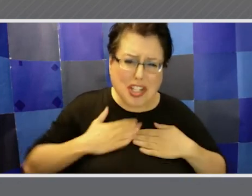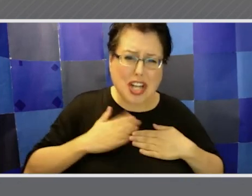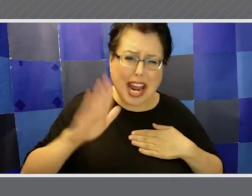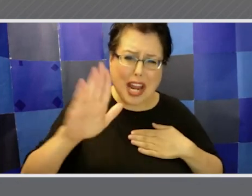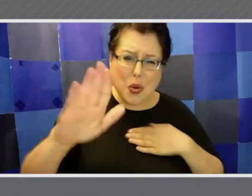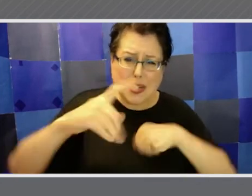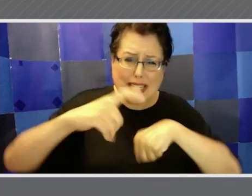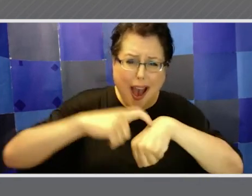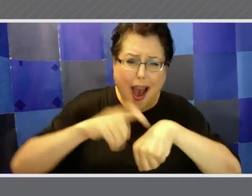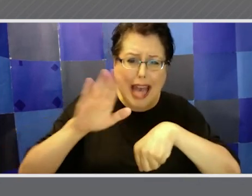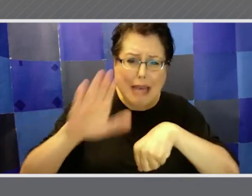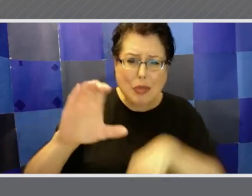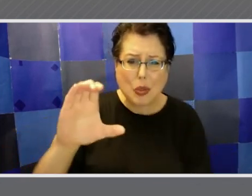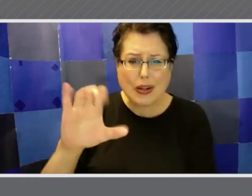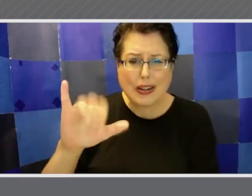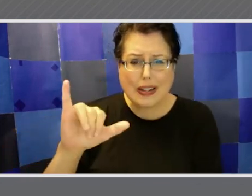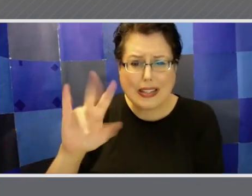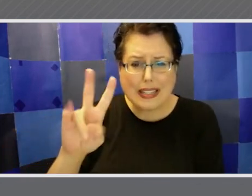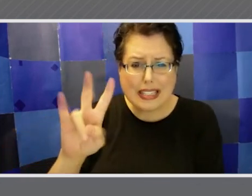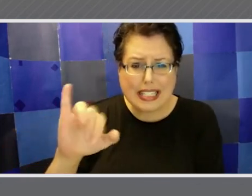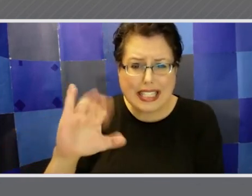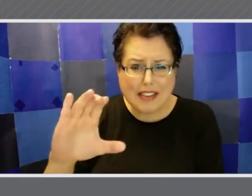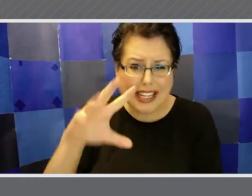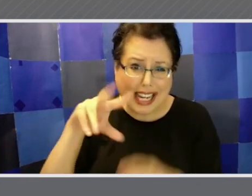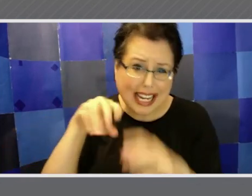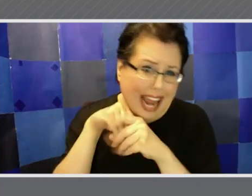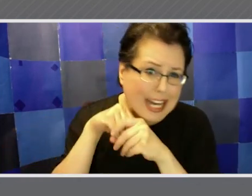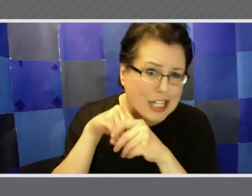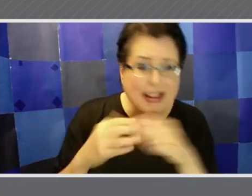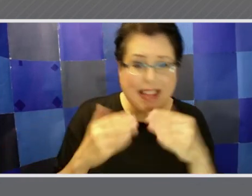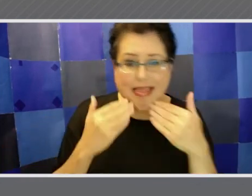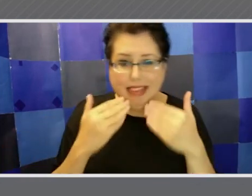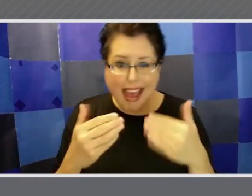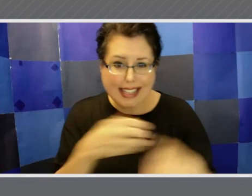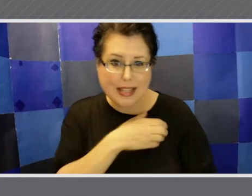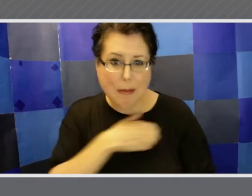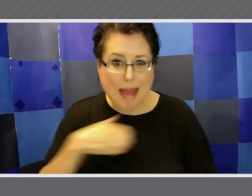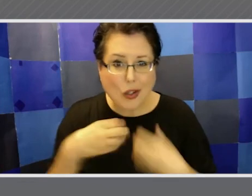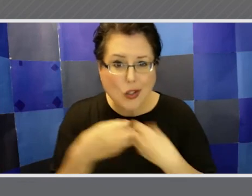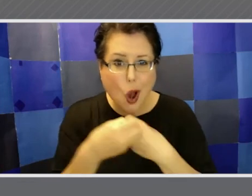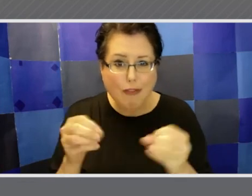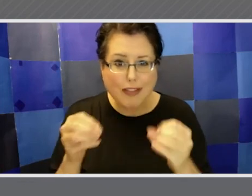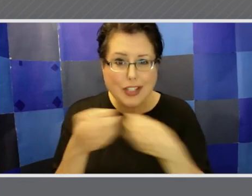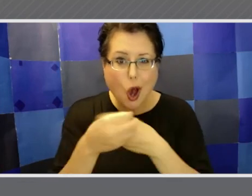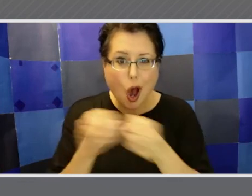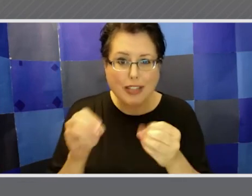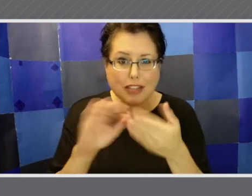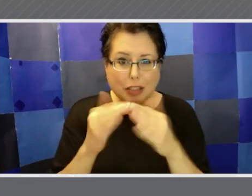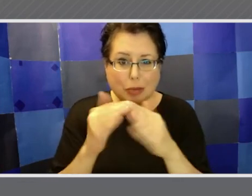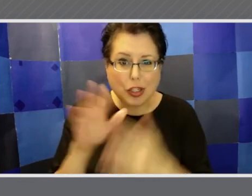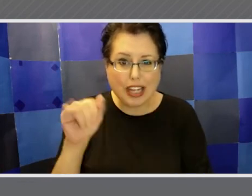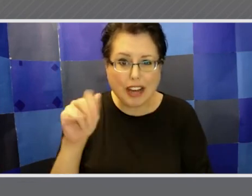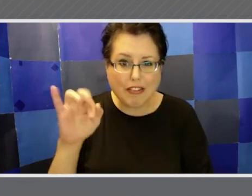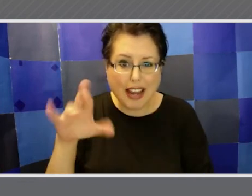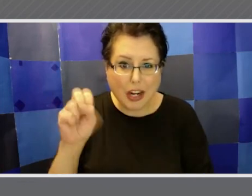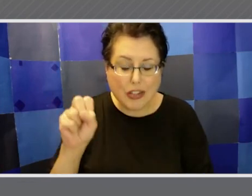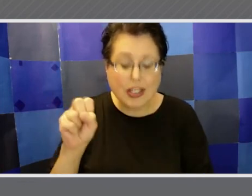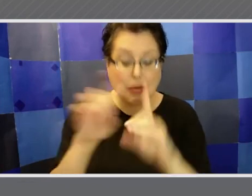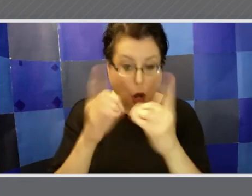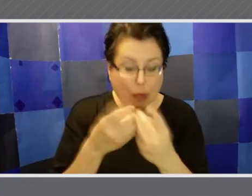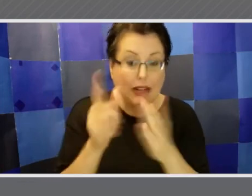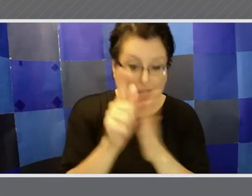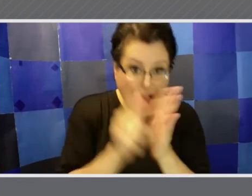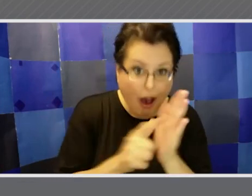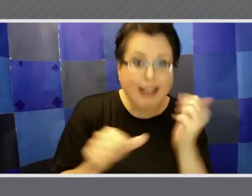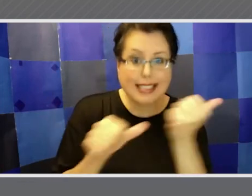engagement. I want to thank the mayor's office, the Office of Community Affairs, the Department of Law assisted, Innovation and